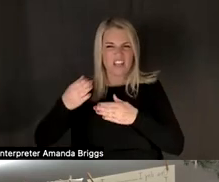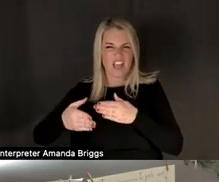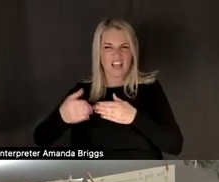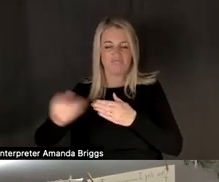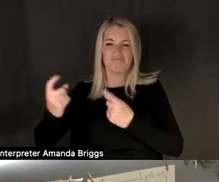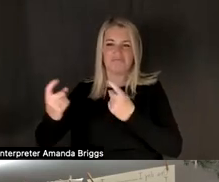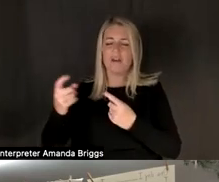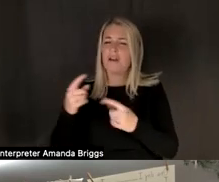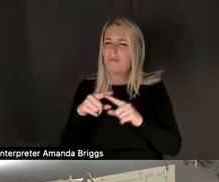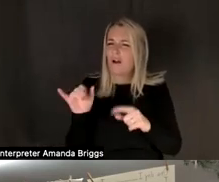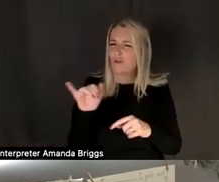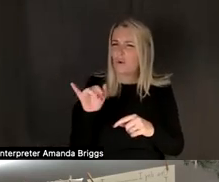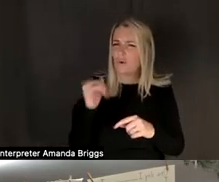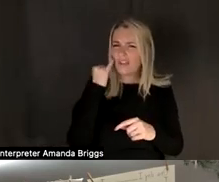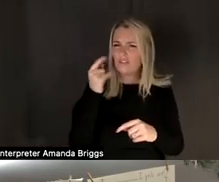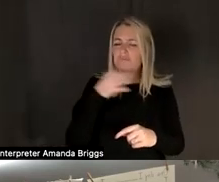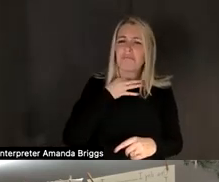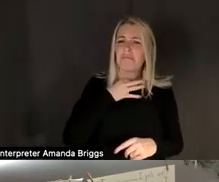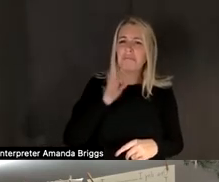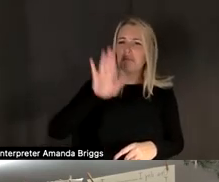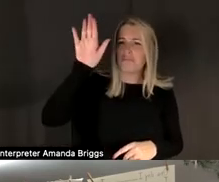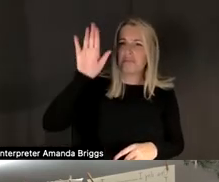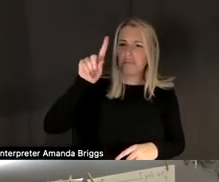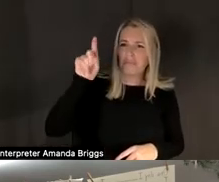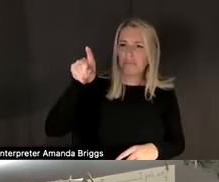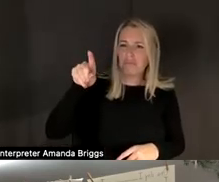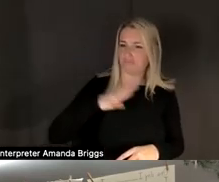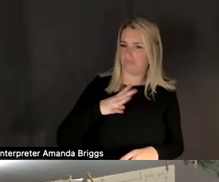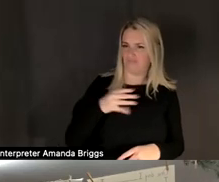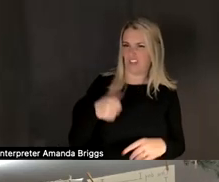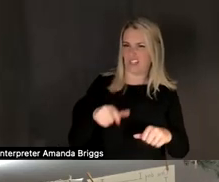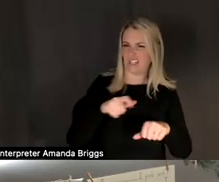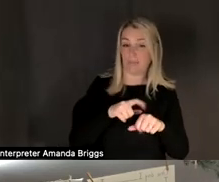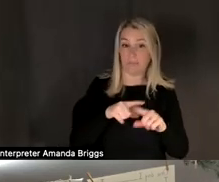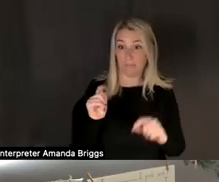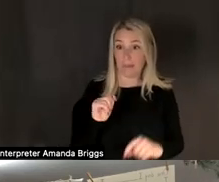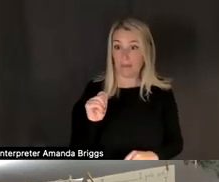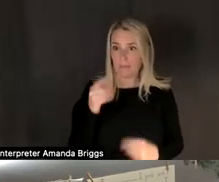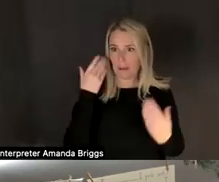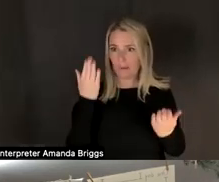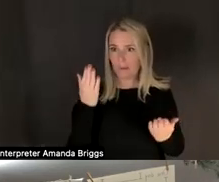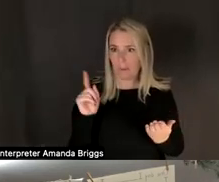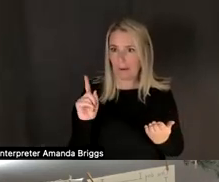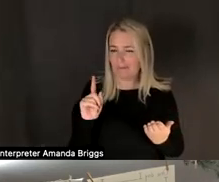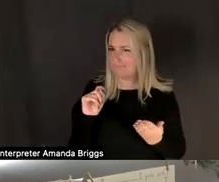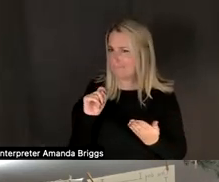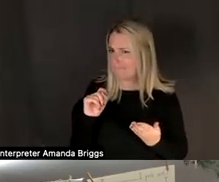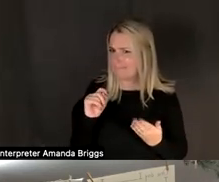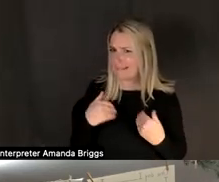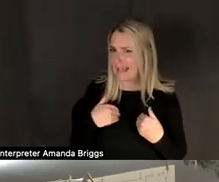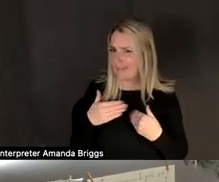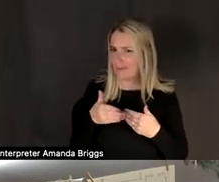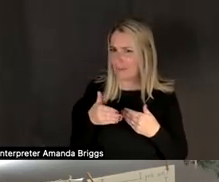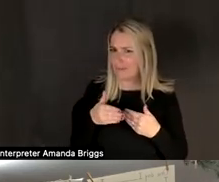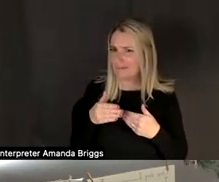time during. I am not sure about restrooms. Michelle laughed already. Are there any restrooms